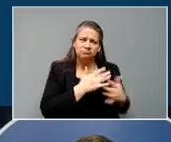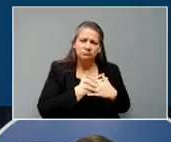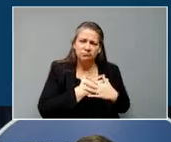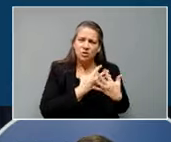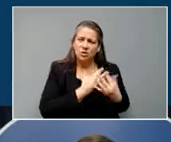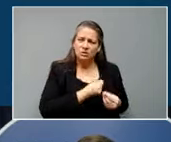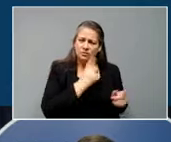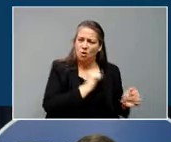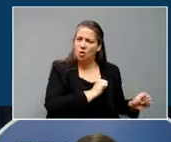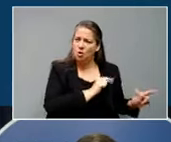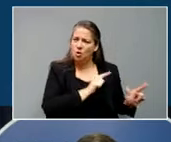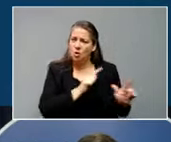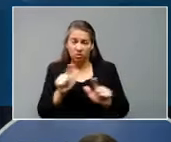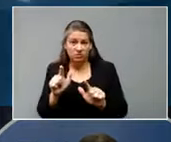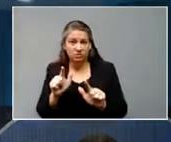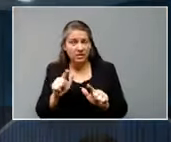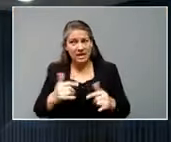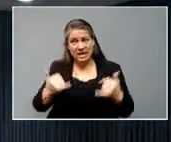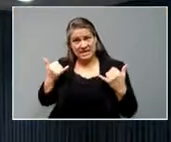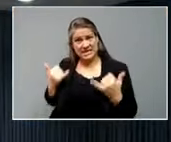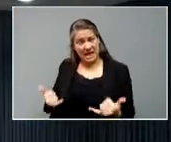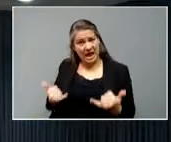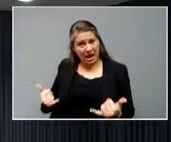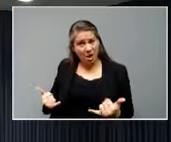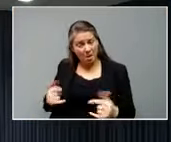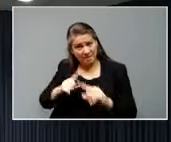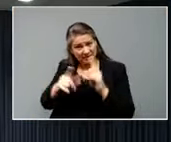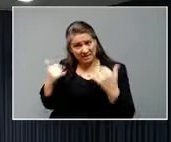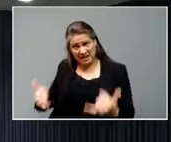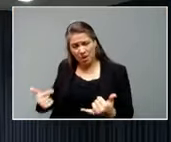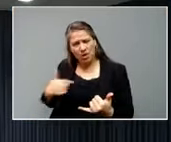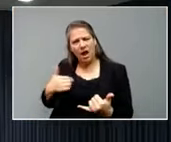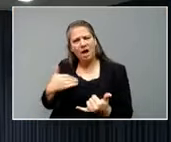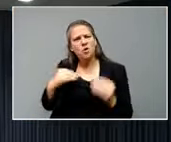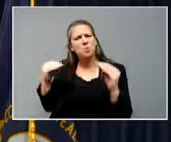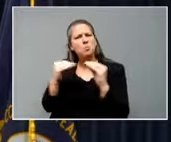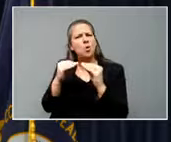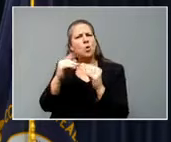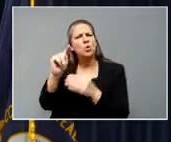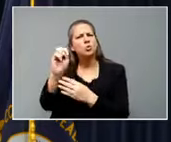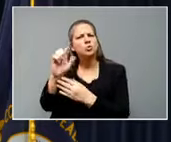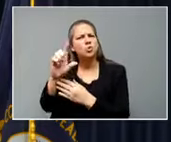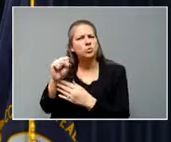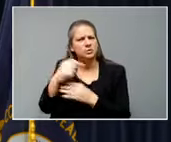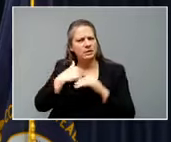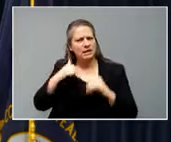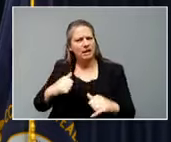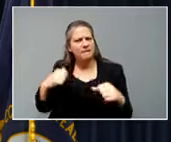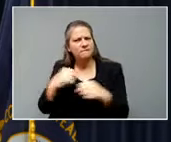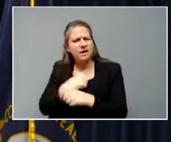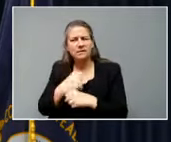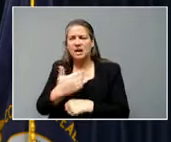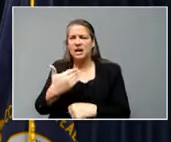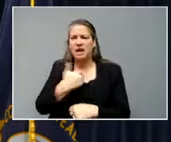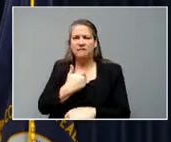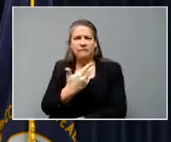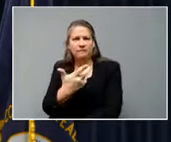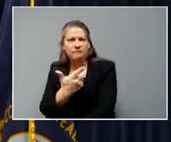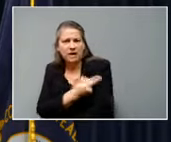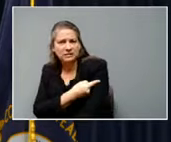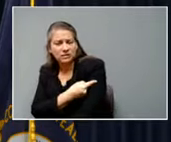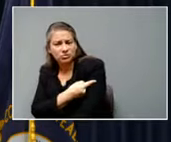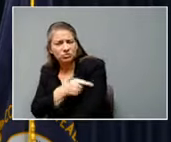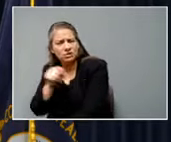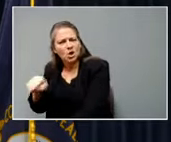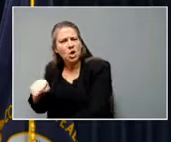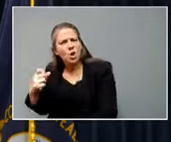now with more tools that we know can help protect us. Getting vaccinated protects you at a time